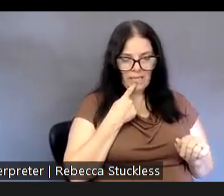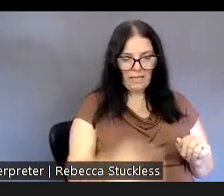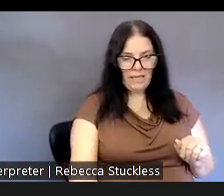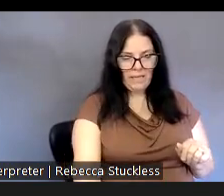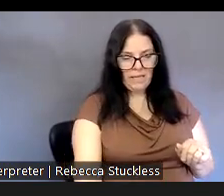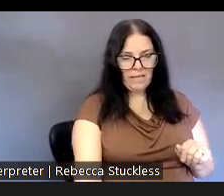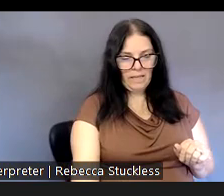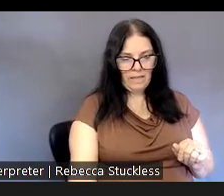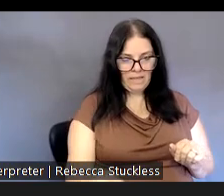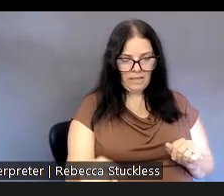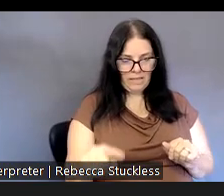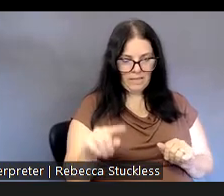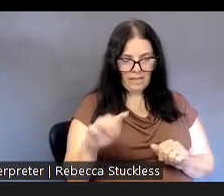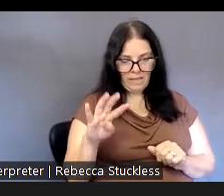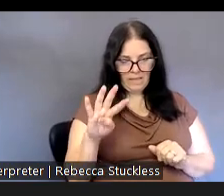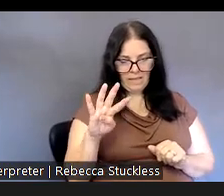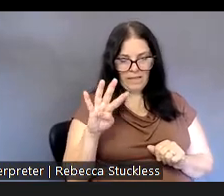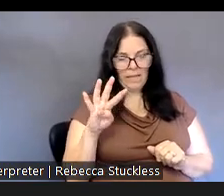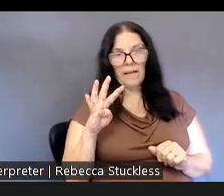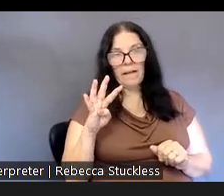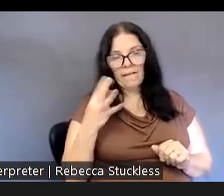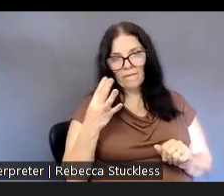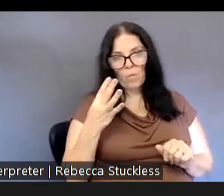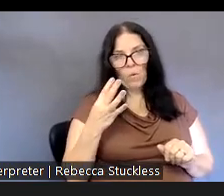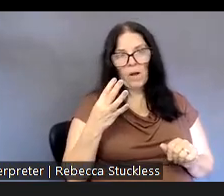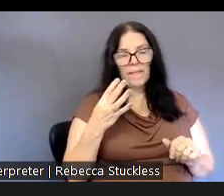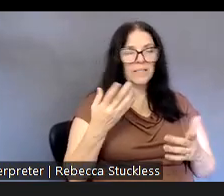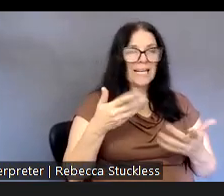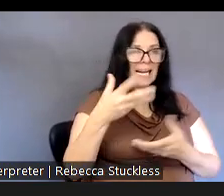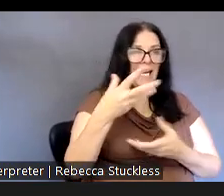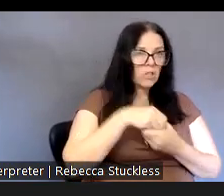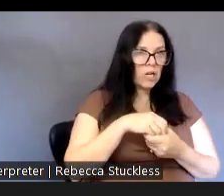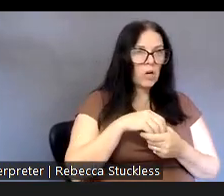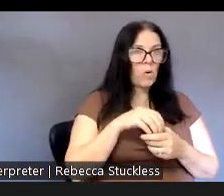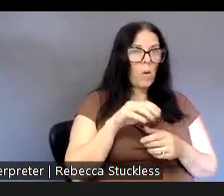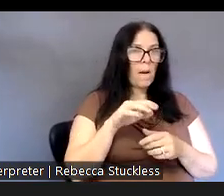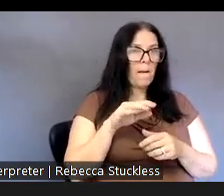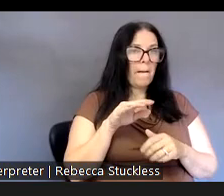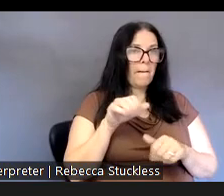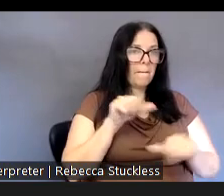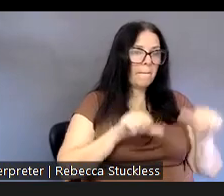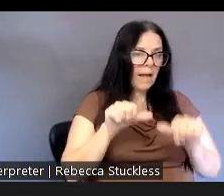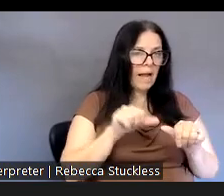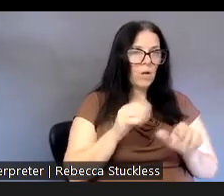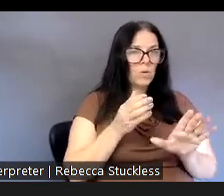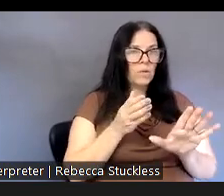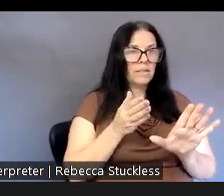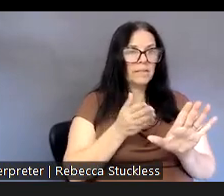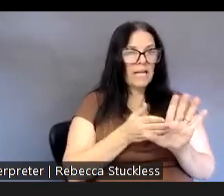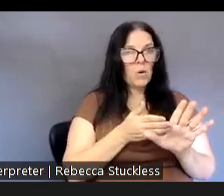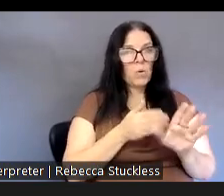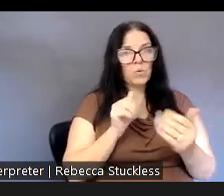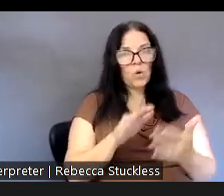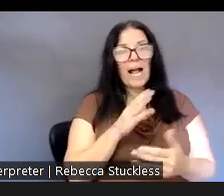to things like integrative or biopsychosocial therapies and postmodern approaches, and